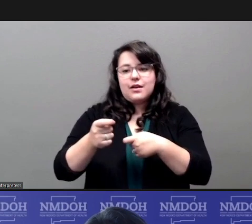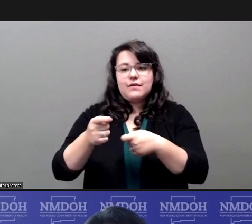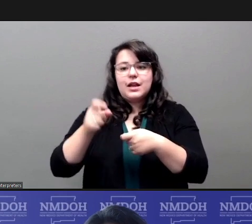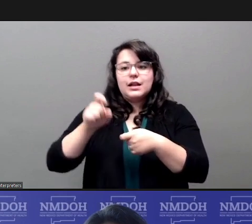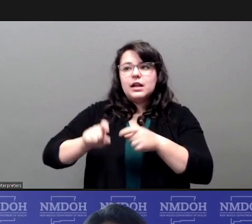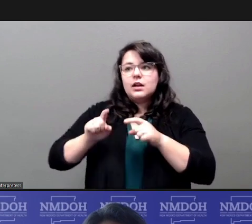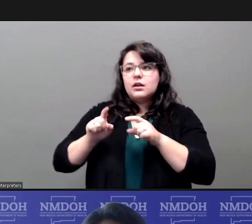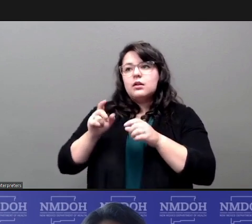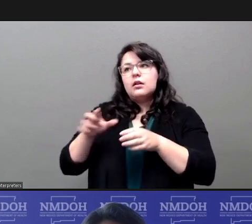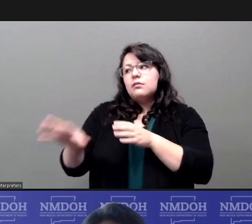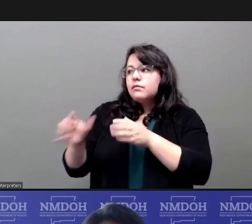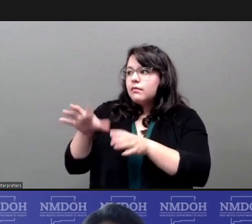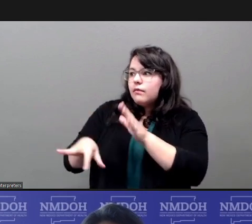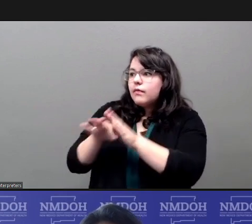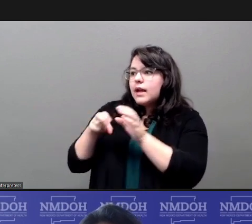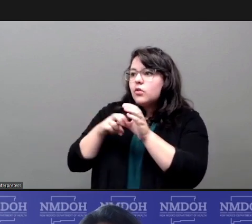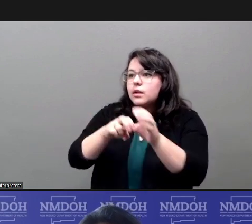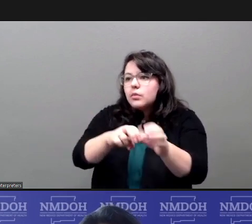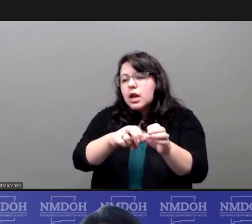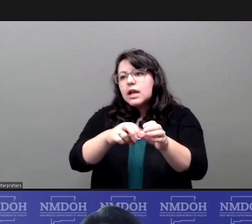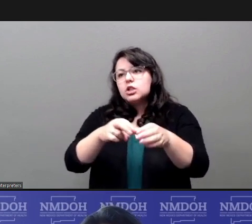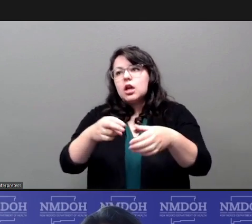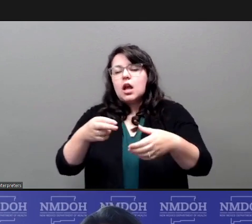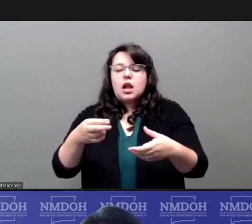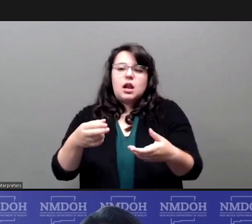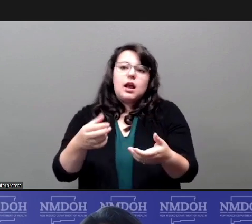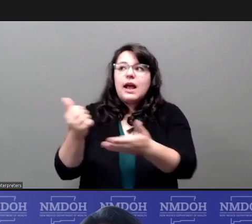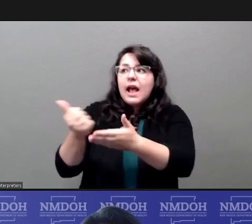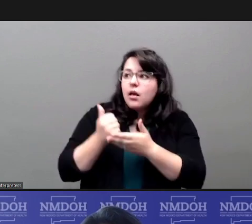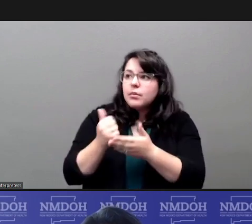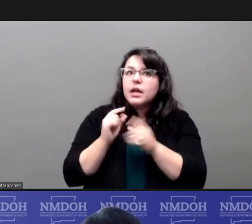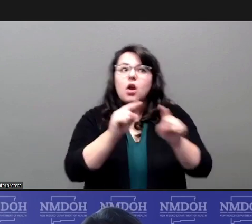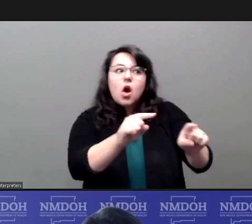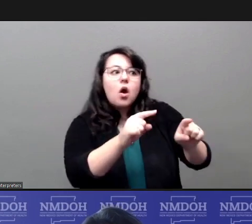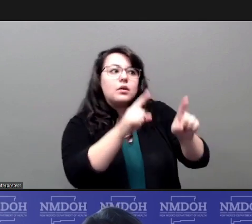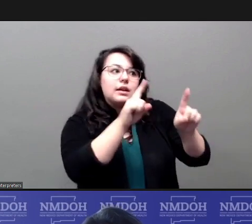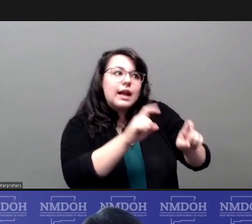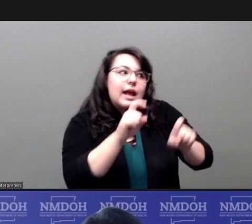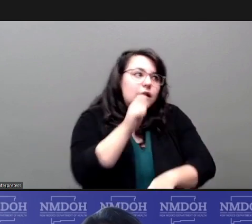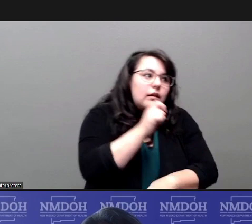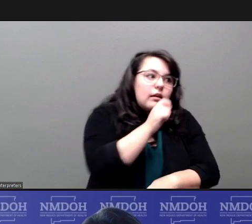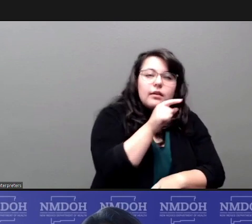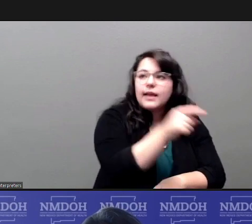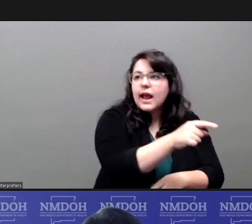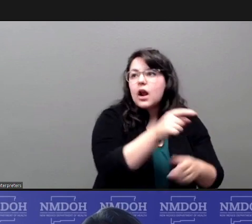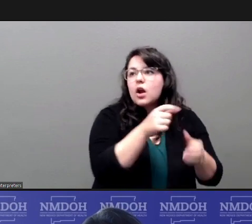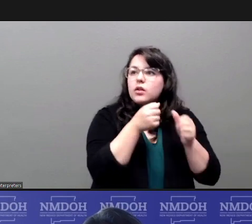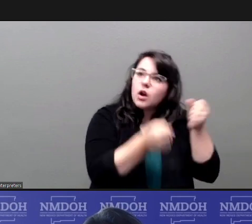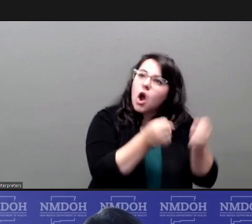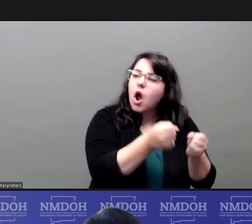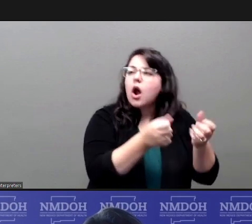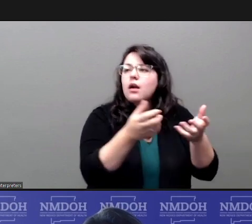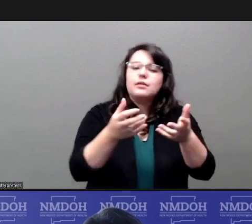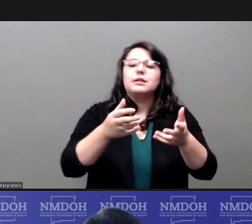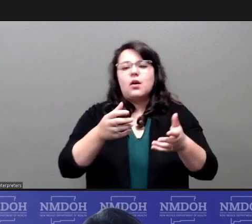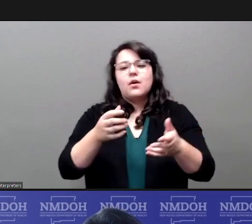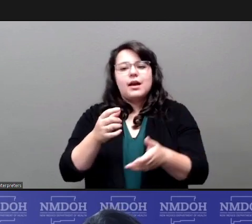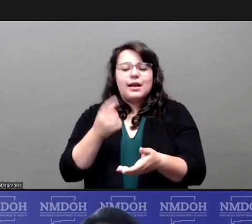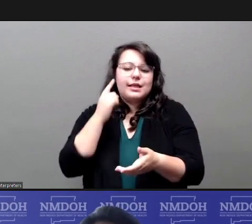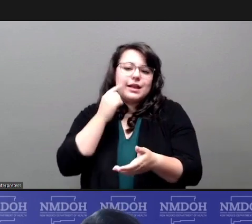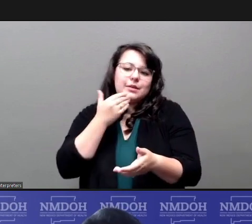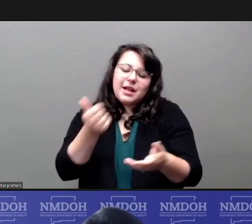a ride and transportation or someone to help you get to a place to get a PCR test. Thanks. That's a good question